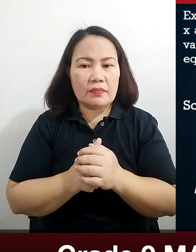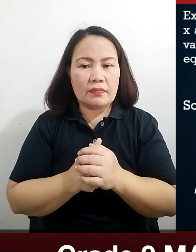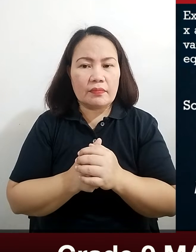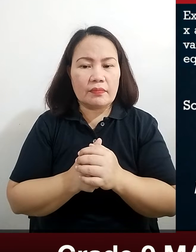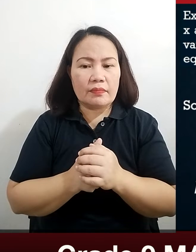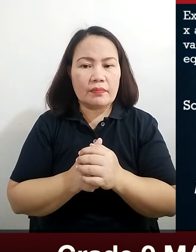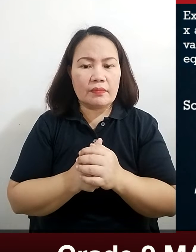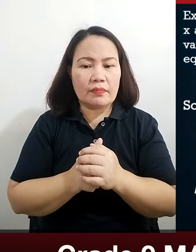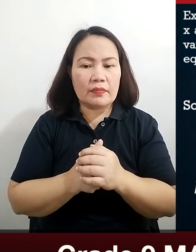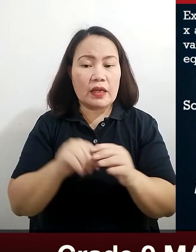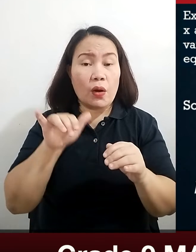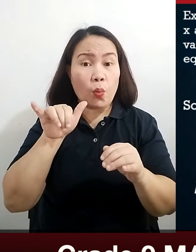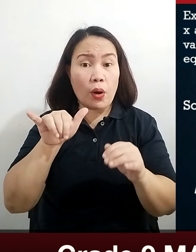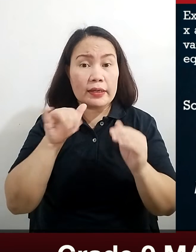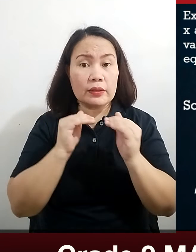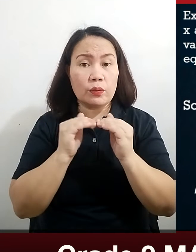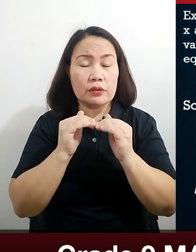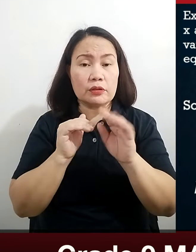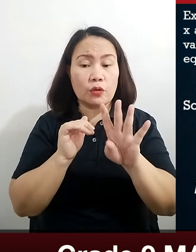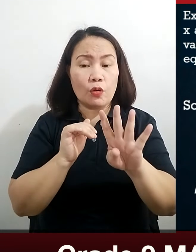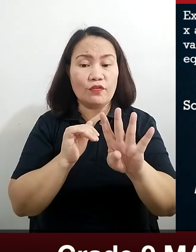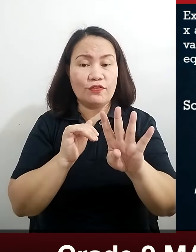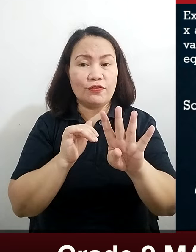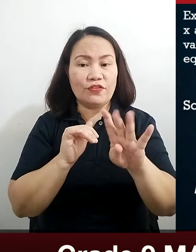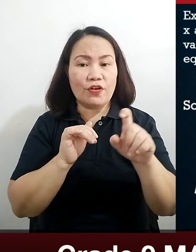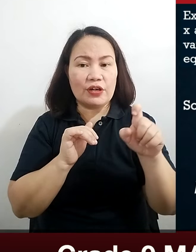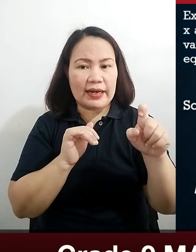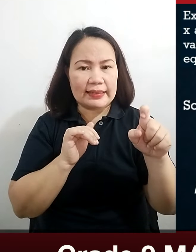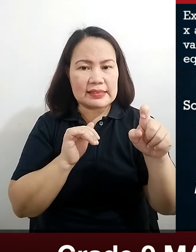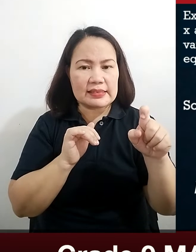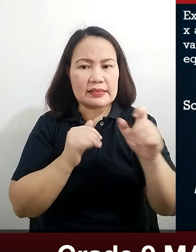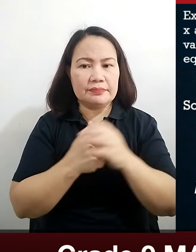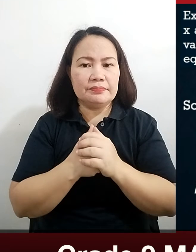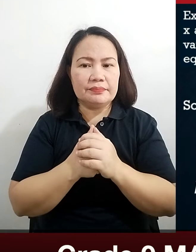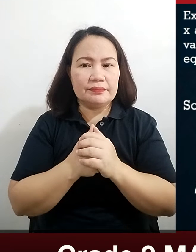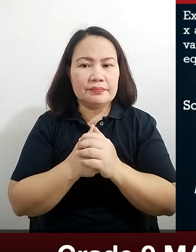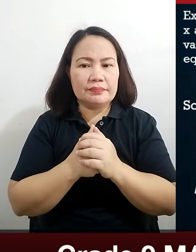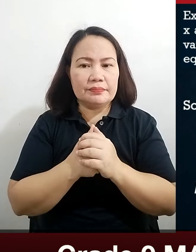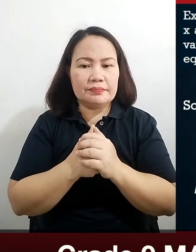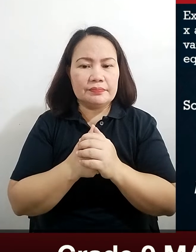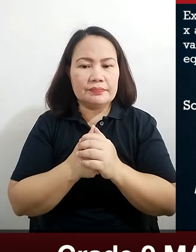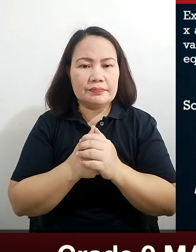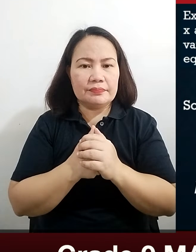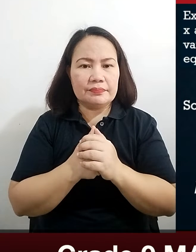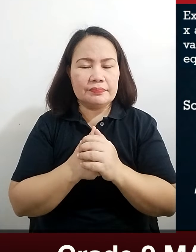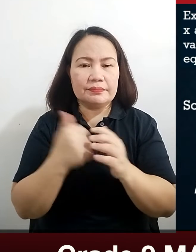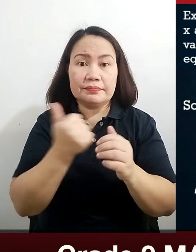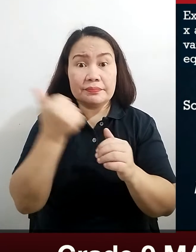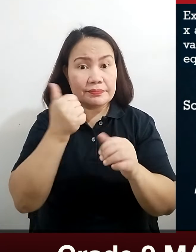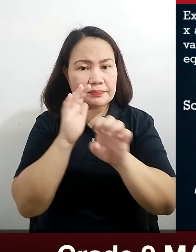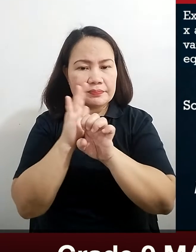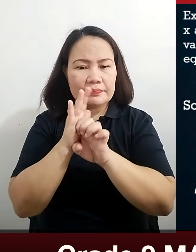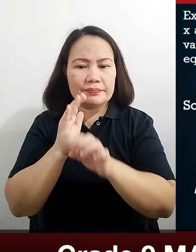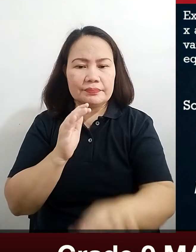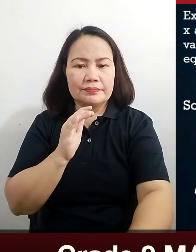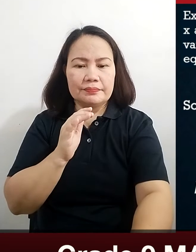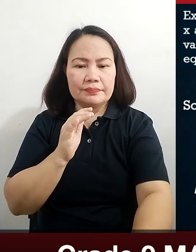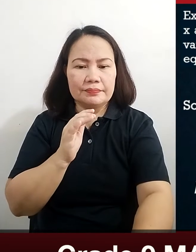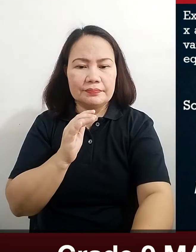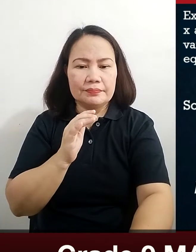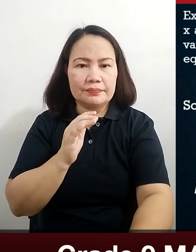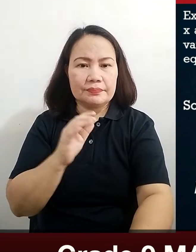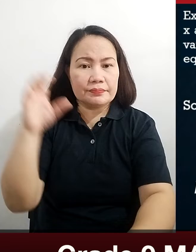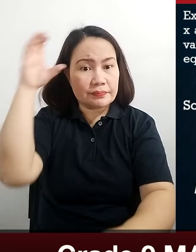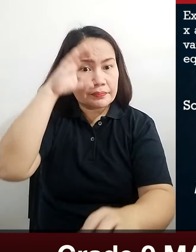yung equation ng variation natin is Y is equal to 4X. Okay, another example. Find